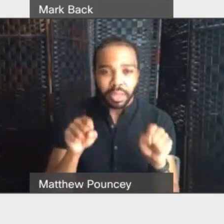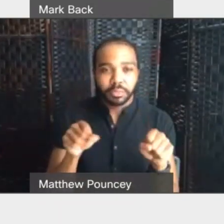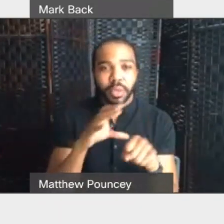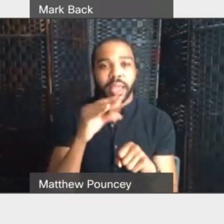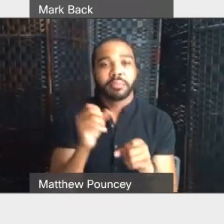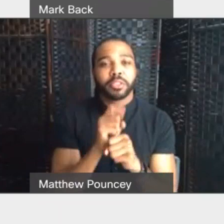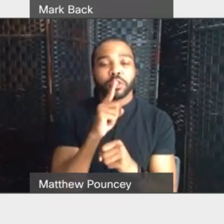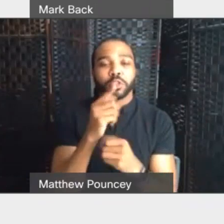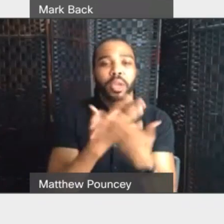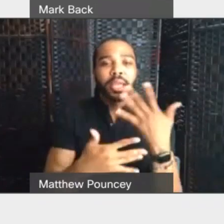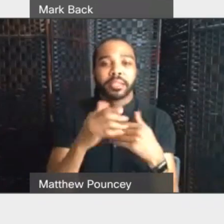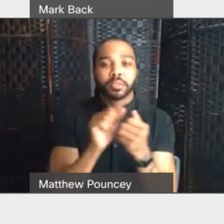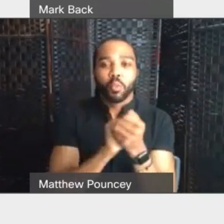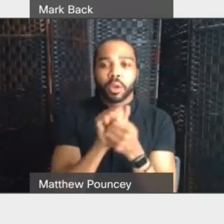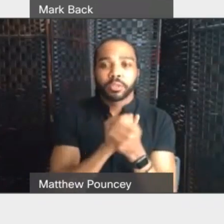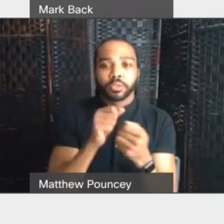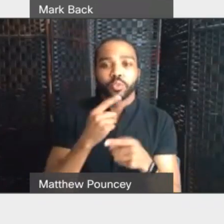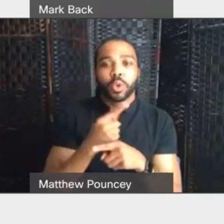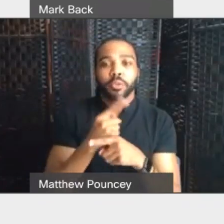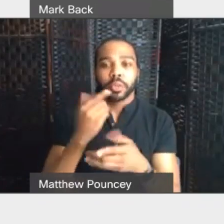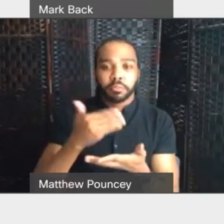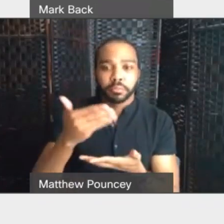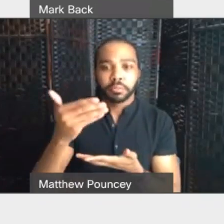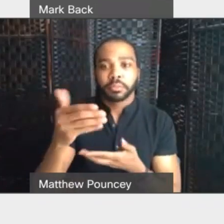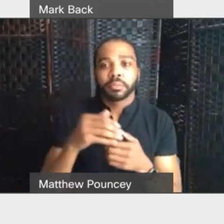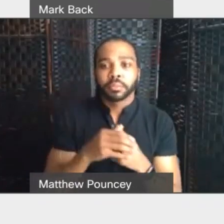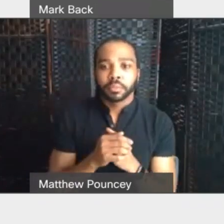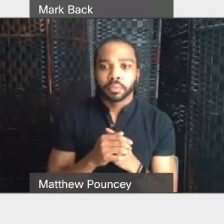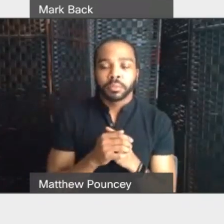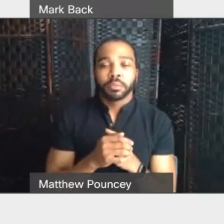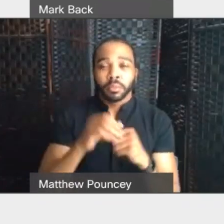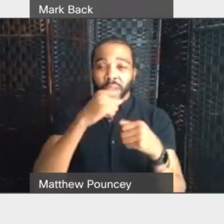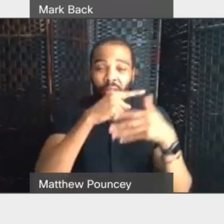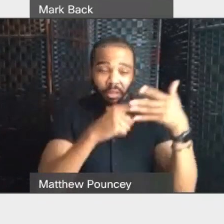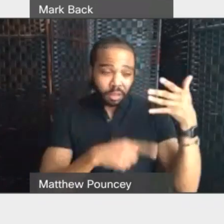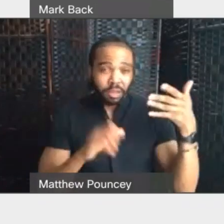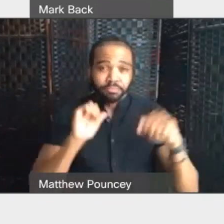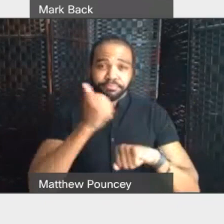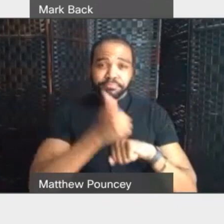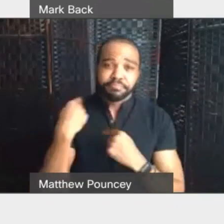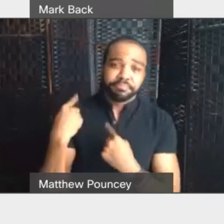hands regularly. All of those things are still in place. The vaccine is one extra